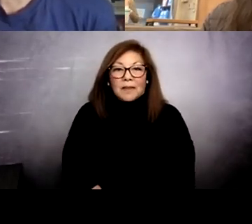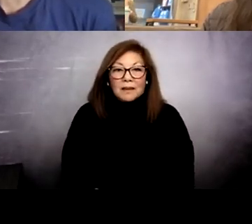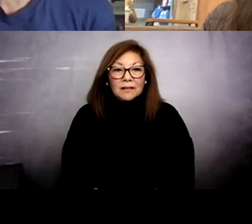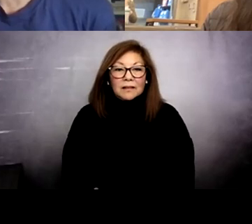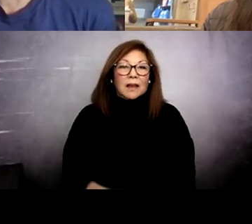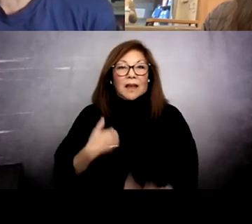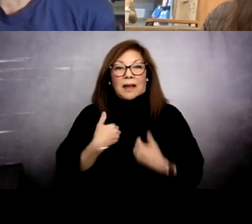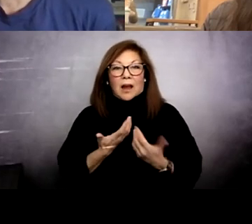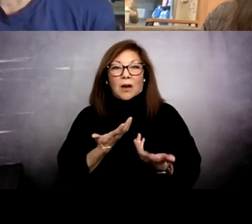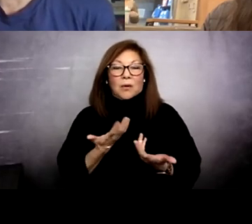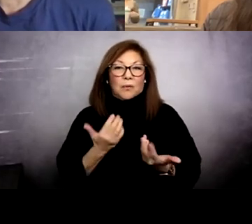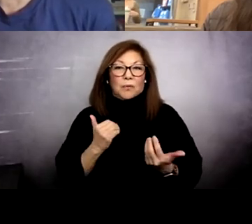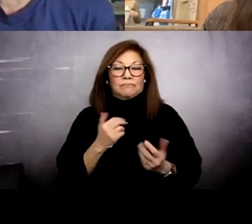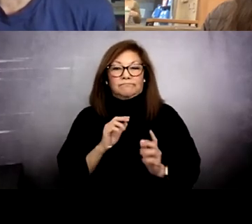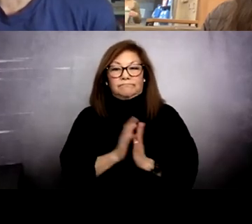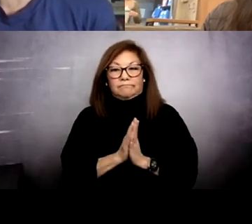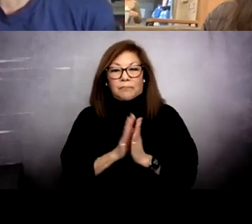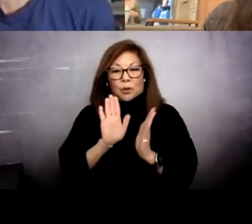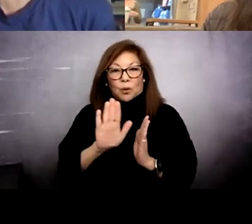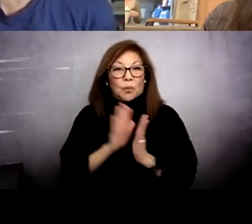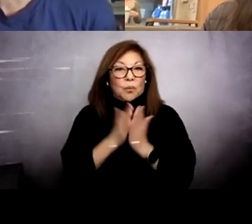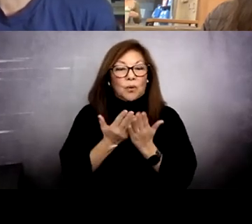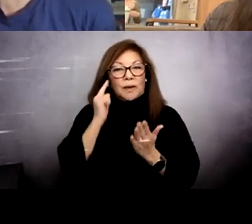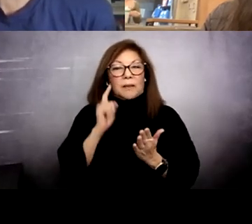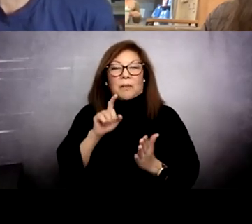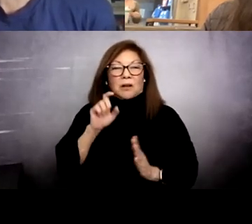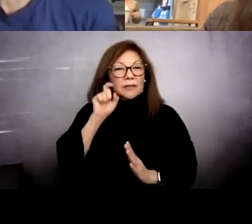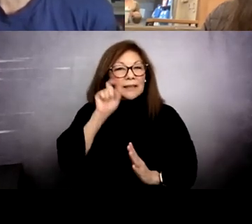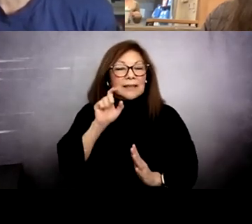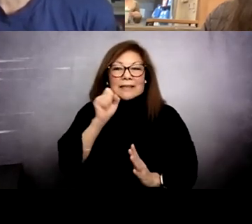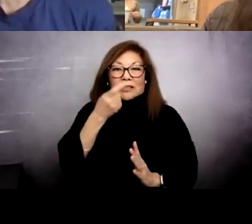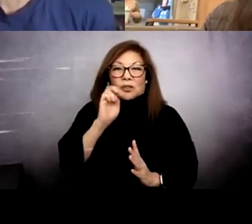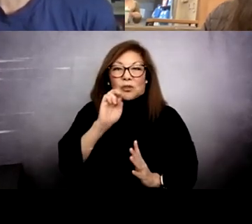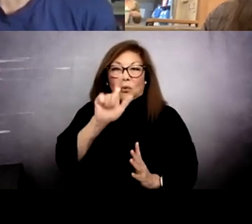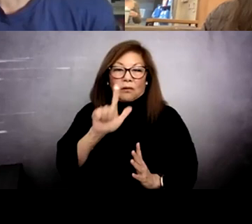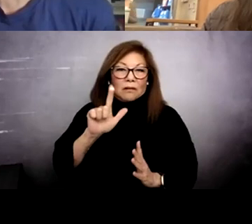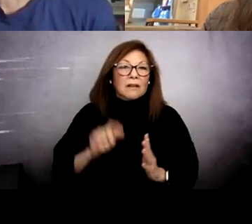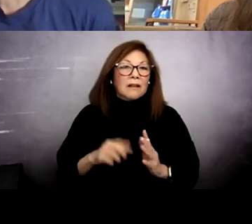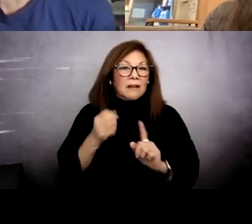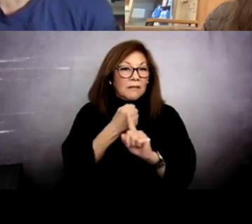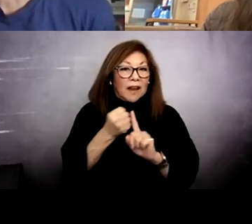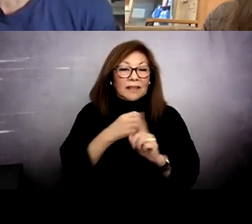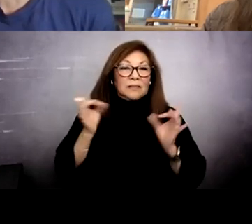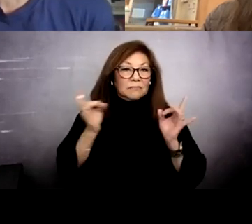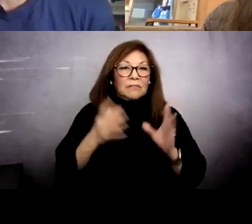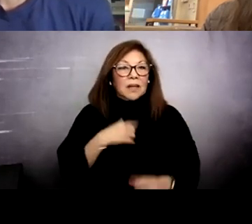the ways in which it thinks about sexual violence. And I think when we hold up